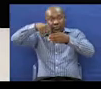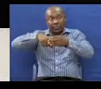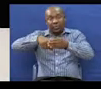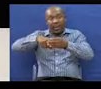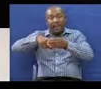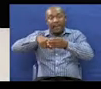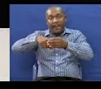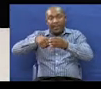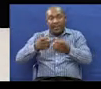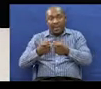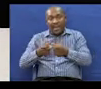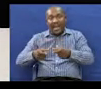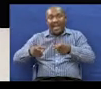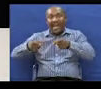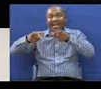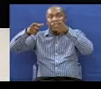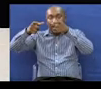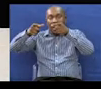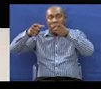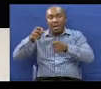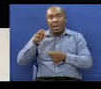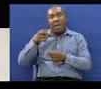And then this is